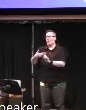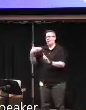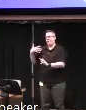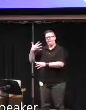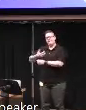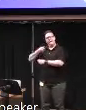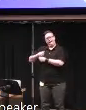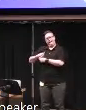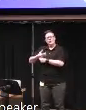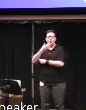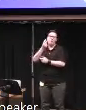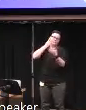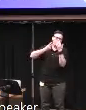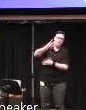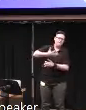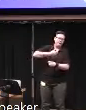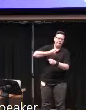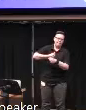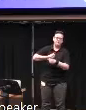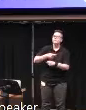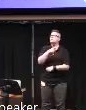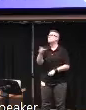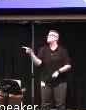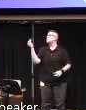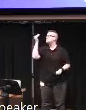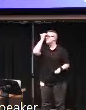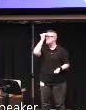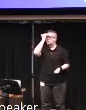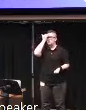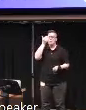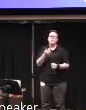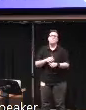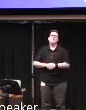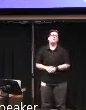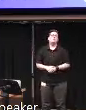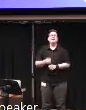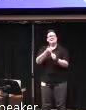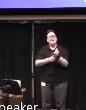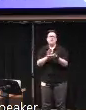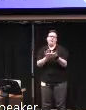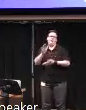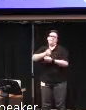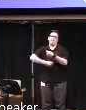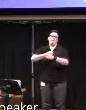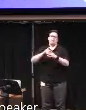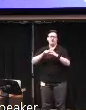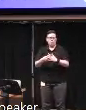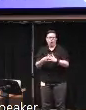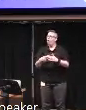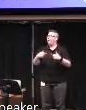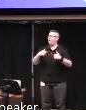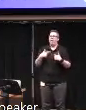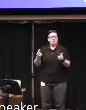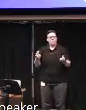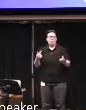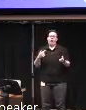and about the next 5 years. As you know, every academic year starts by having me give a